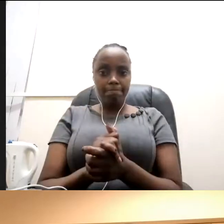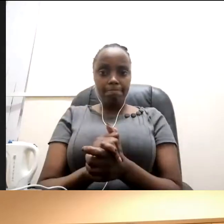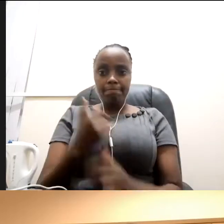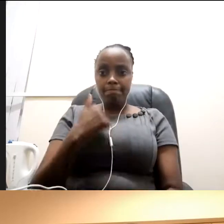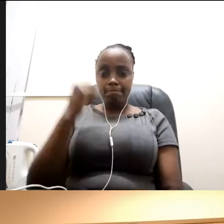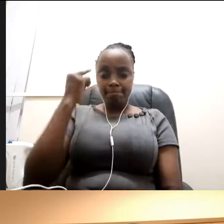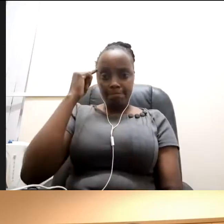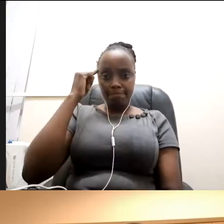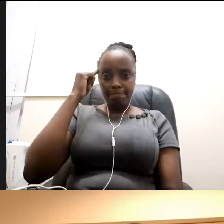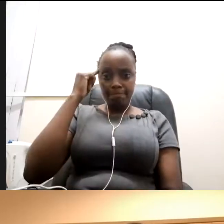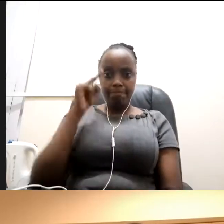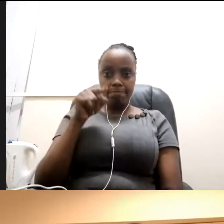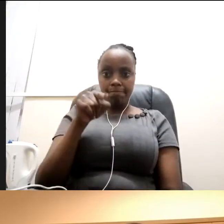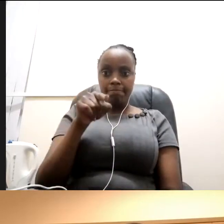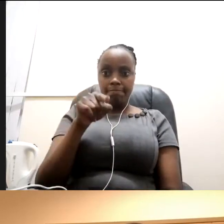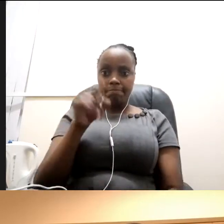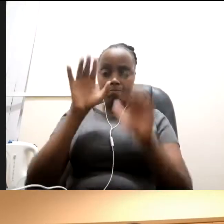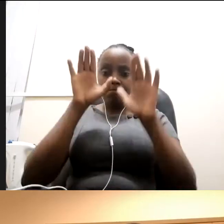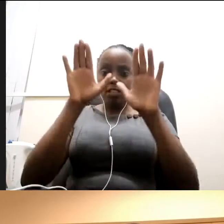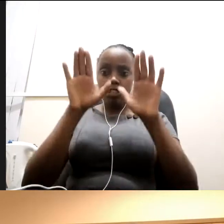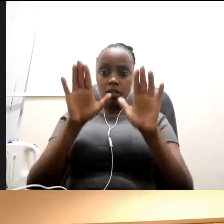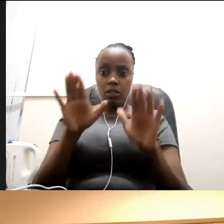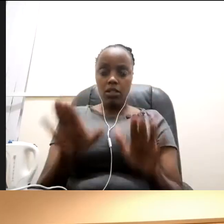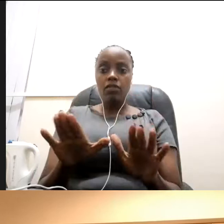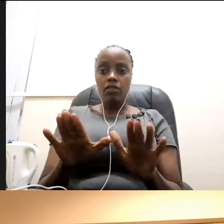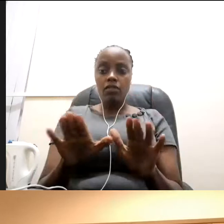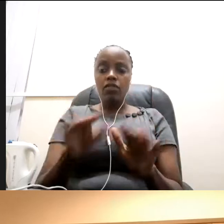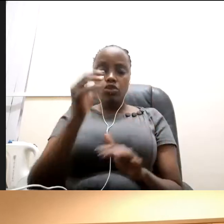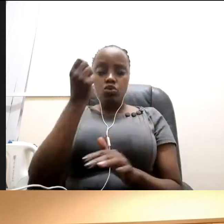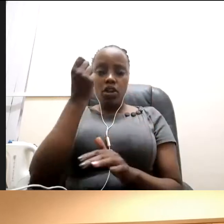is necessary to underline